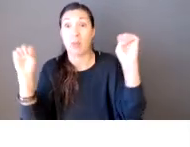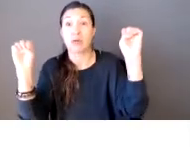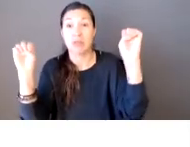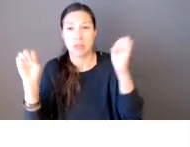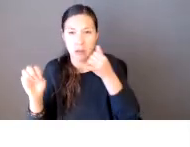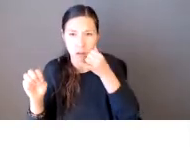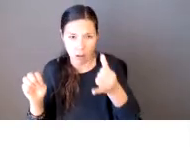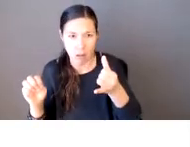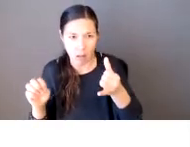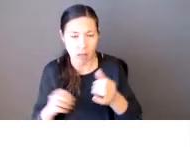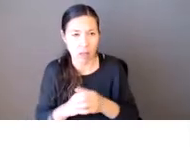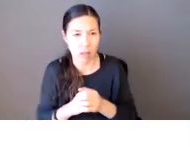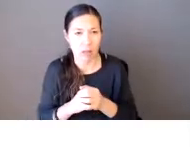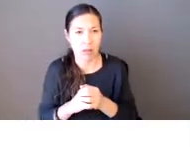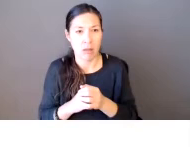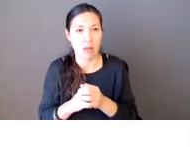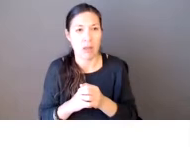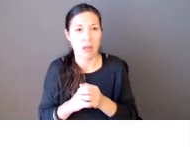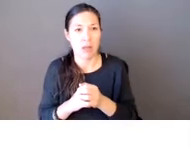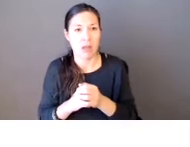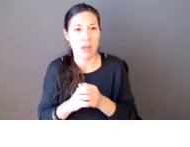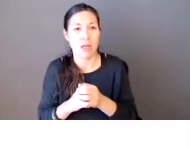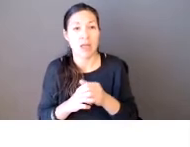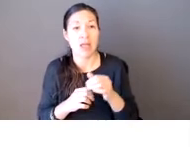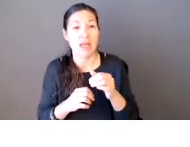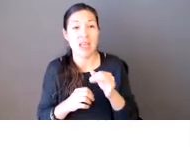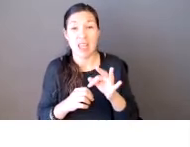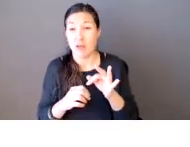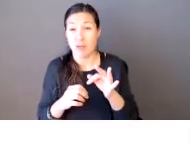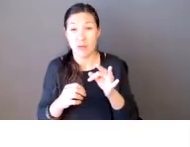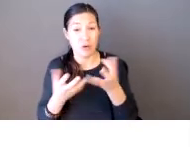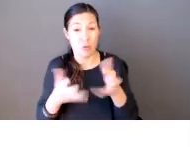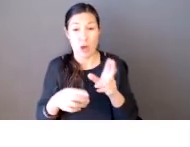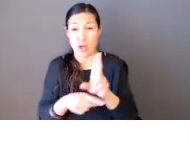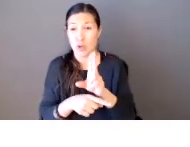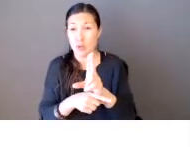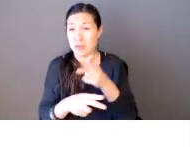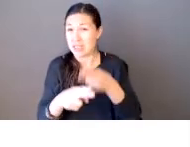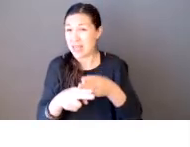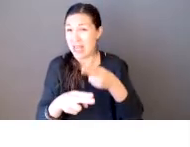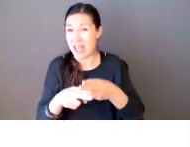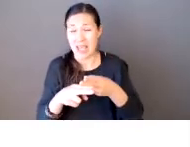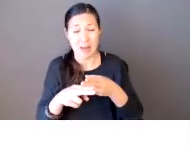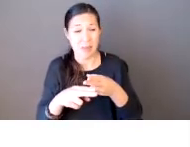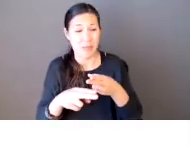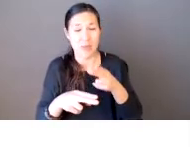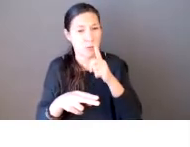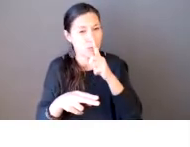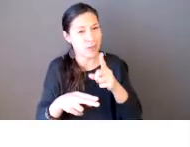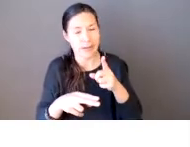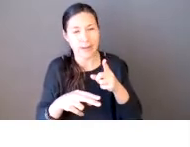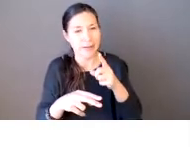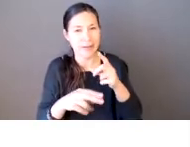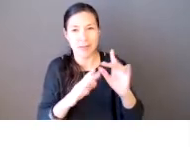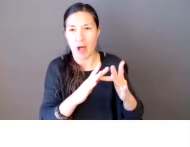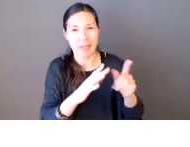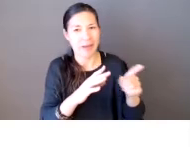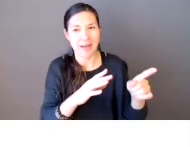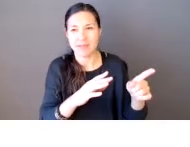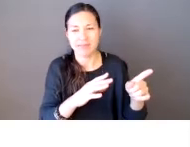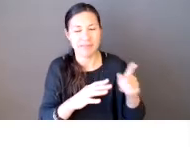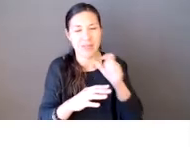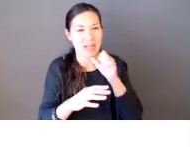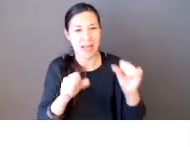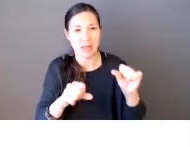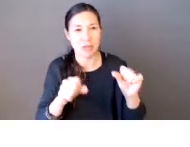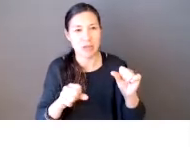filing anonymously. If you want to figure it out, you can file anonymously through the online portal. I'm not going to give